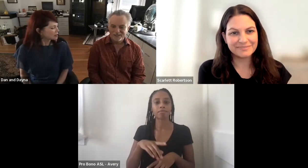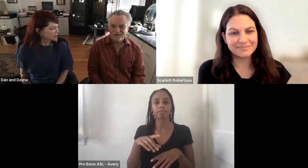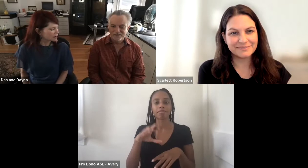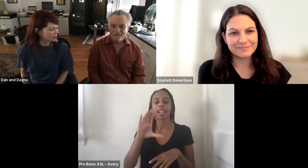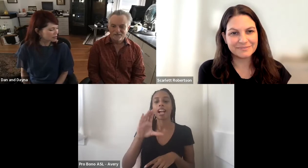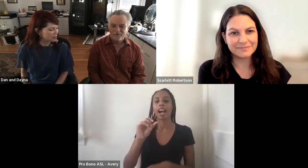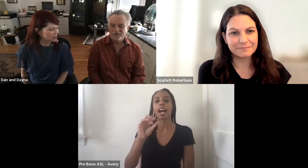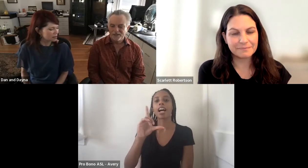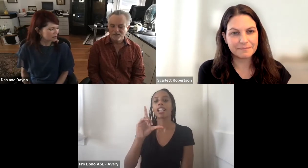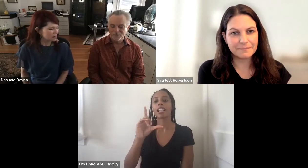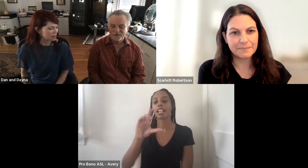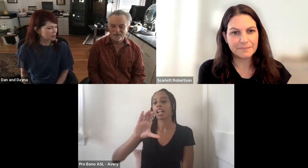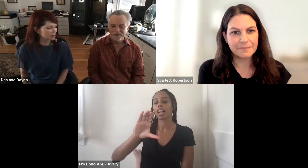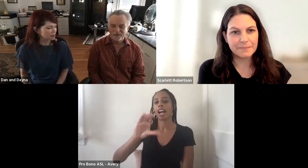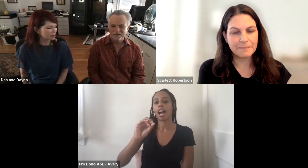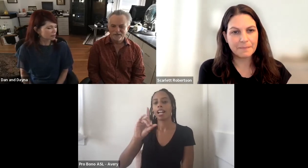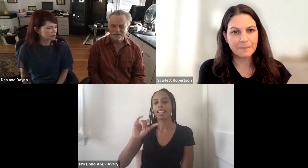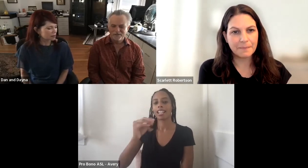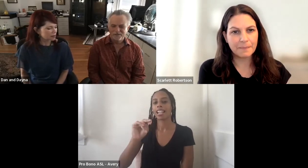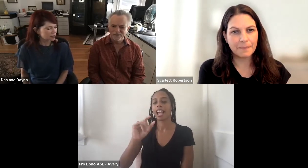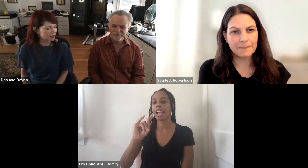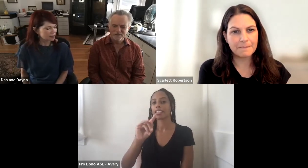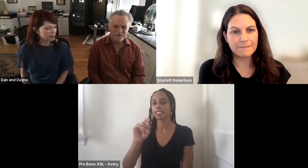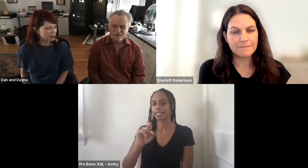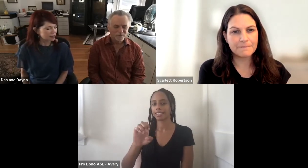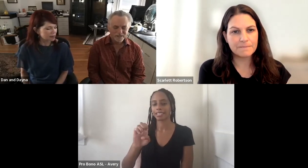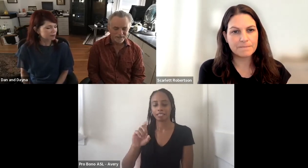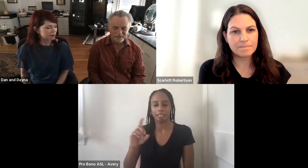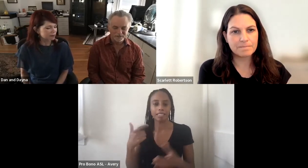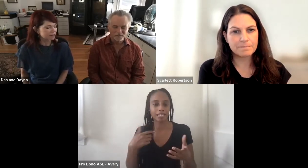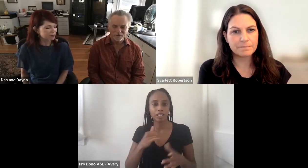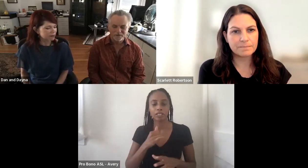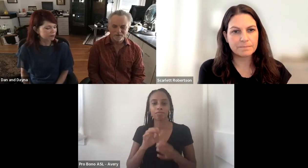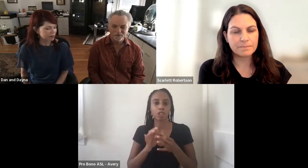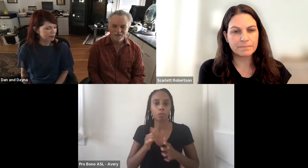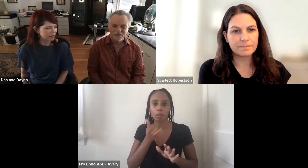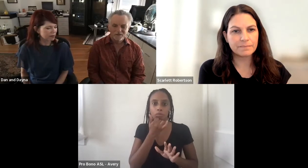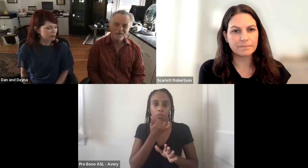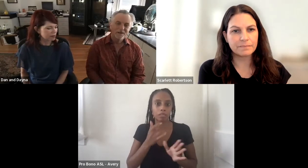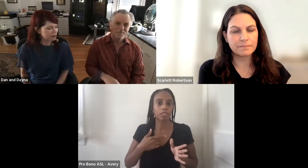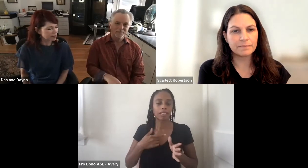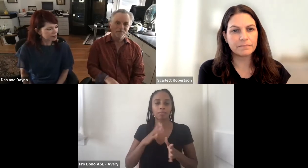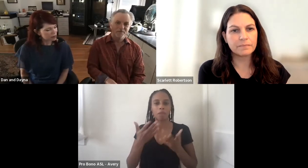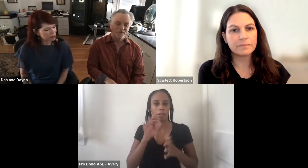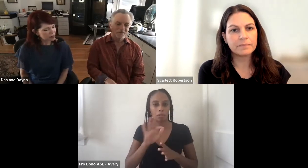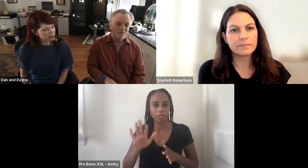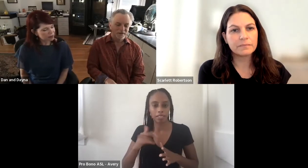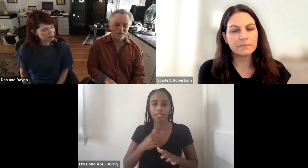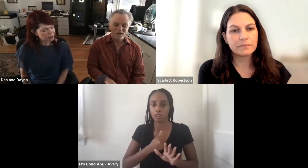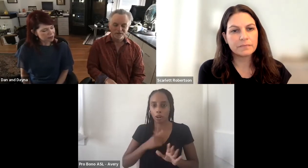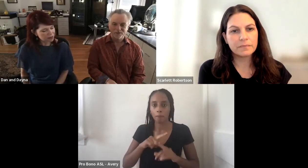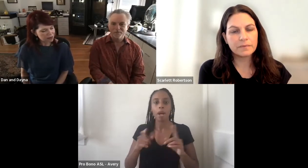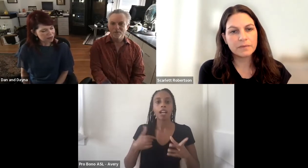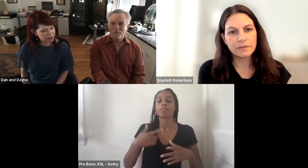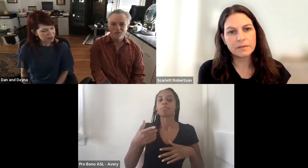says in interviews and elsewhere that I just started to hear recently, and it's remarkable. A lot of people, when they go